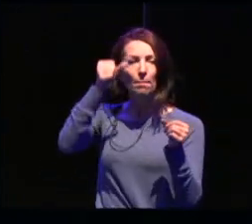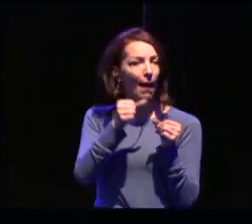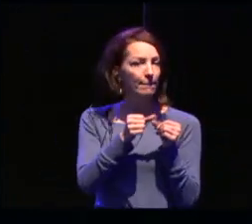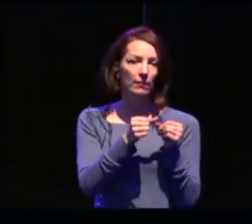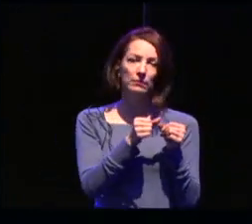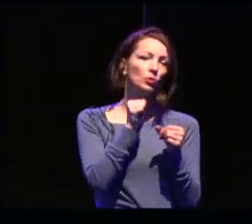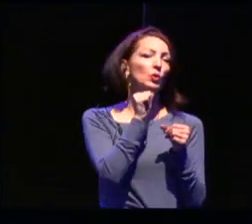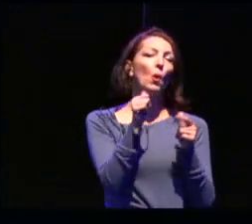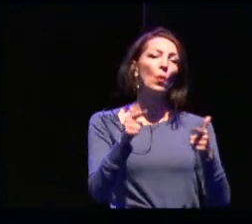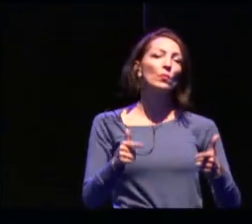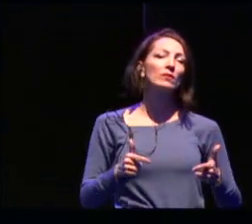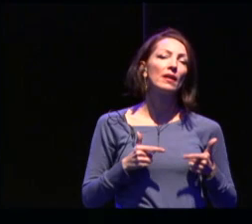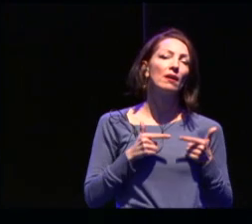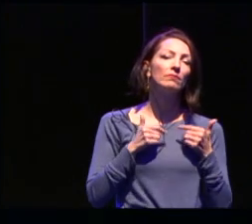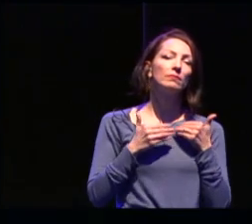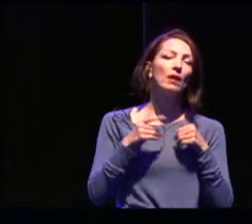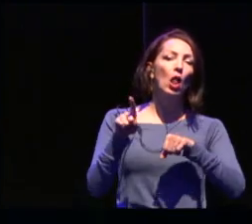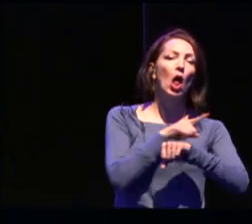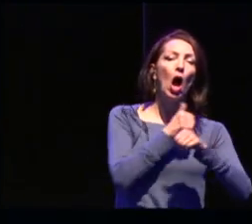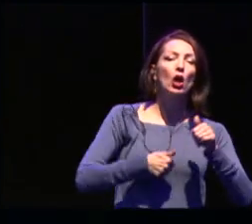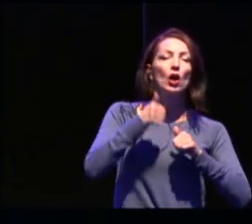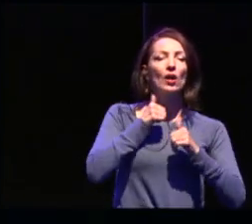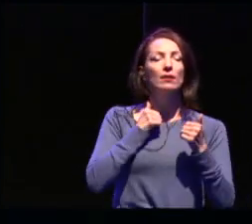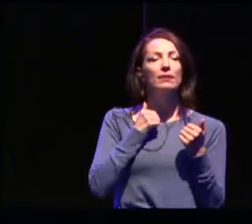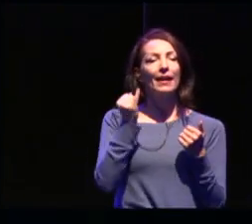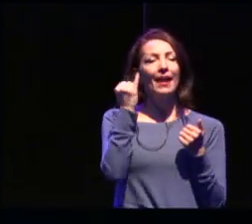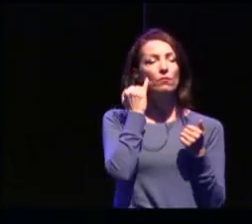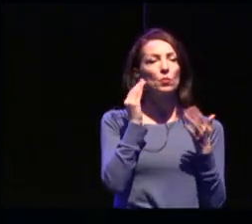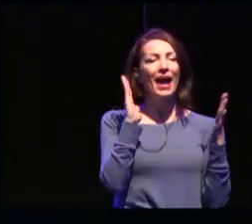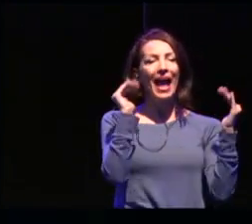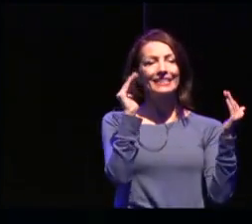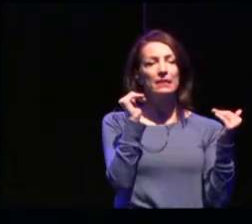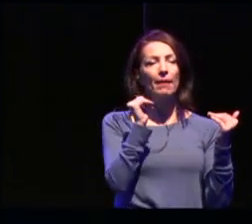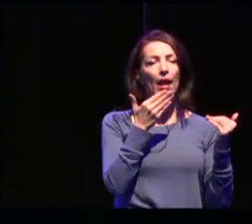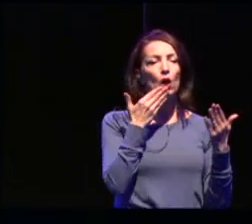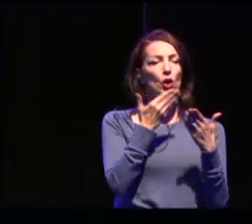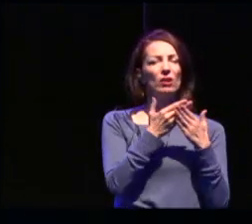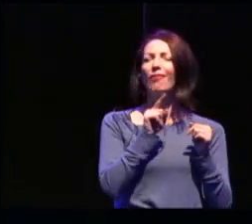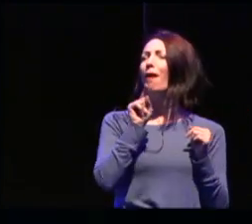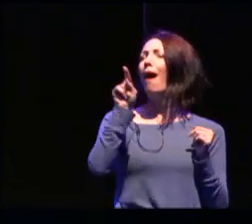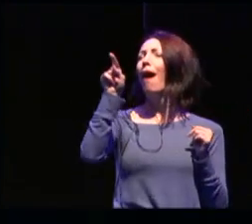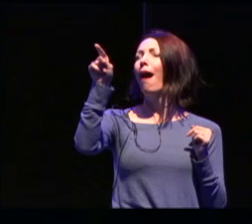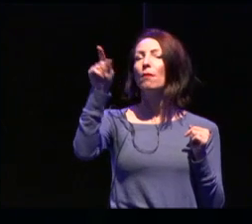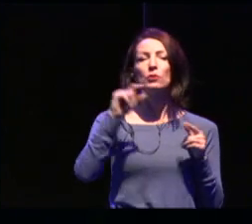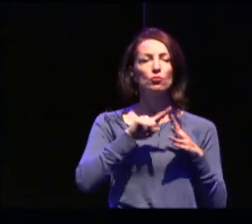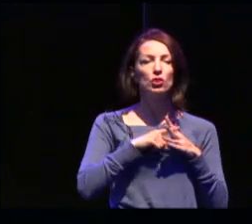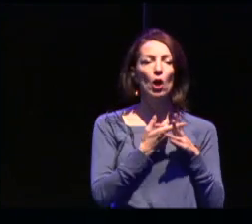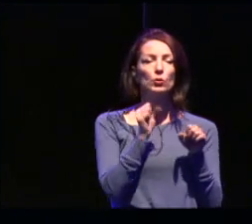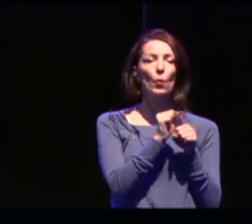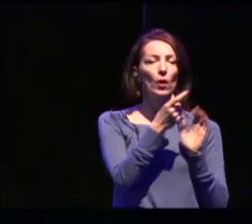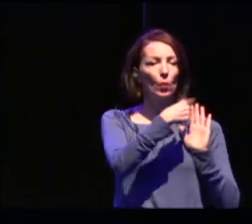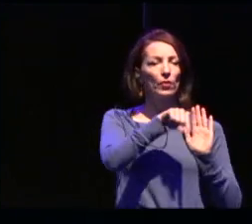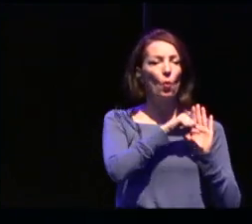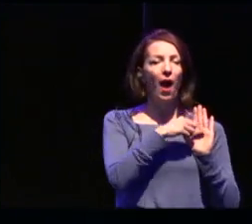you won't live any longer anticipating good coming from afar. When you start to work with the quality,